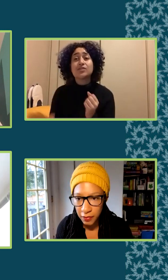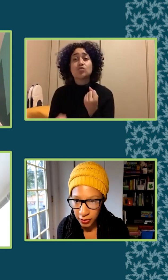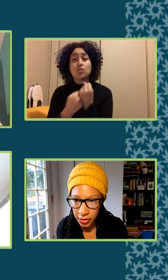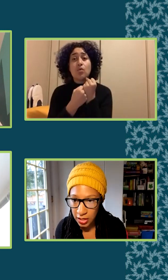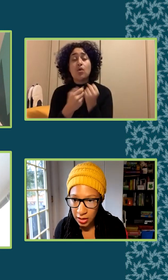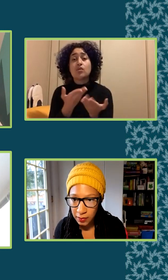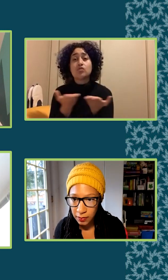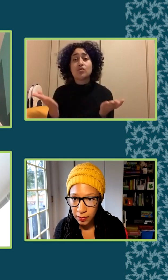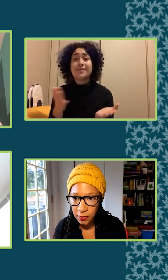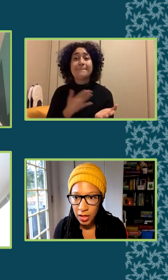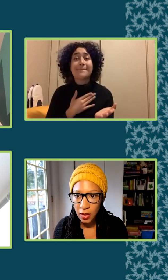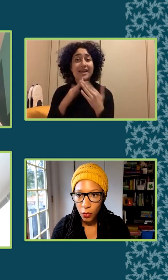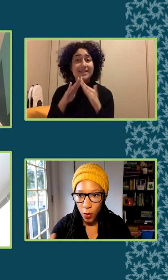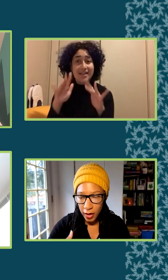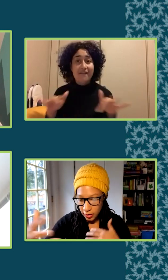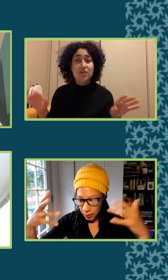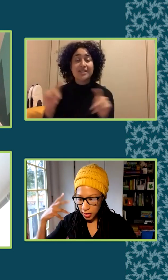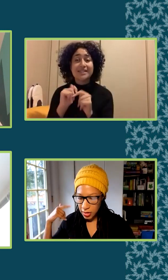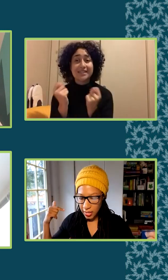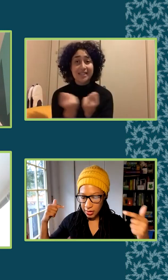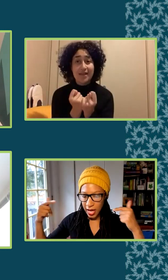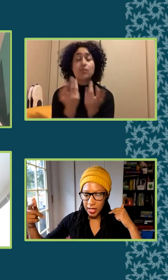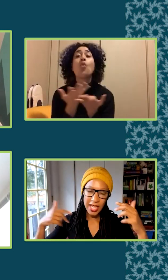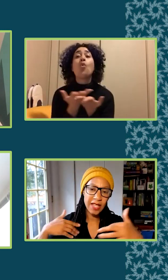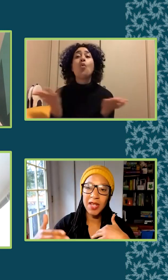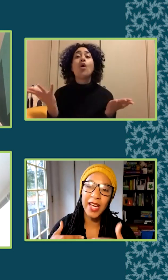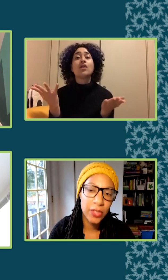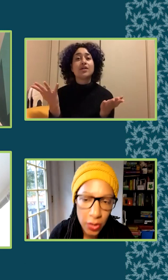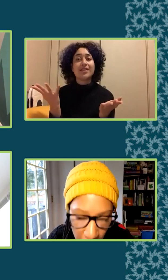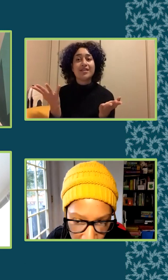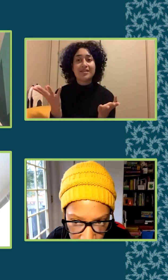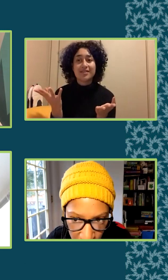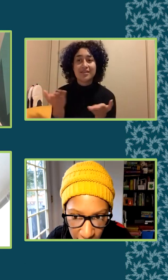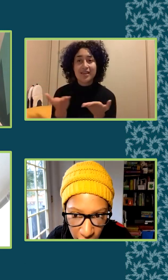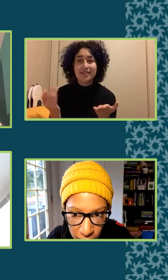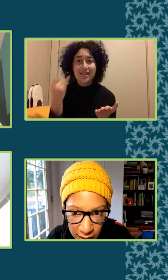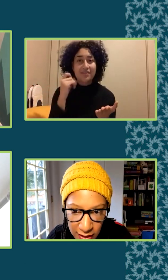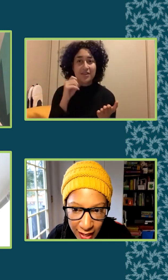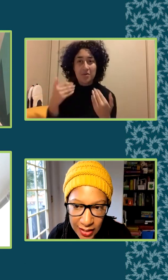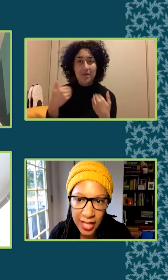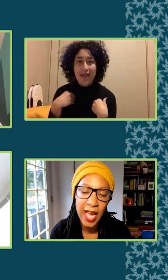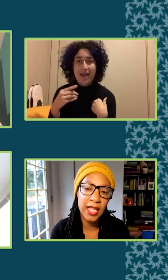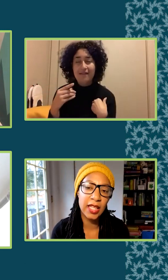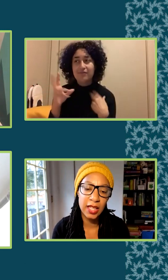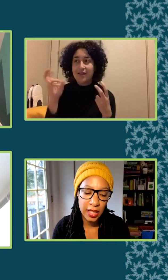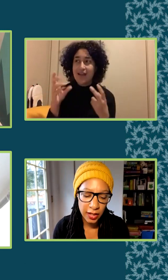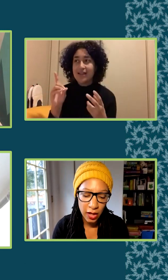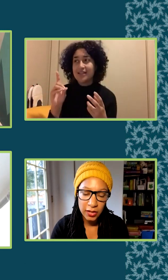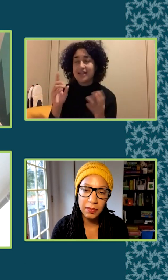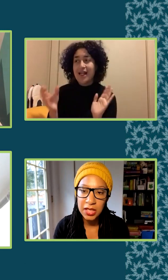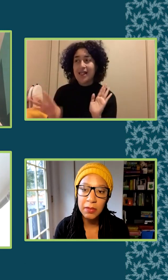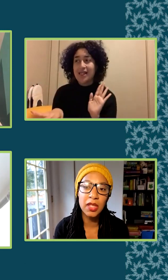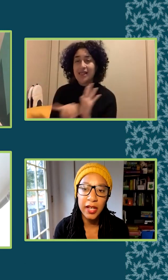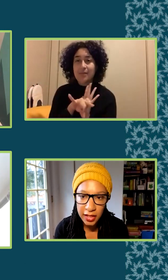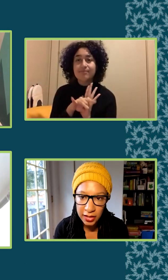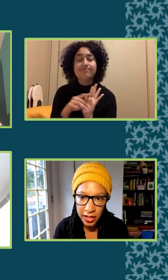my diverse team? What are some of the things that, even if I don't have a diagnosis, I can say, hey, there are